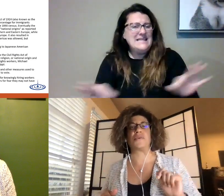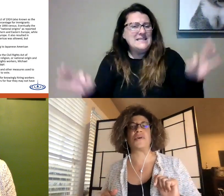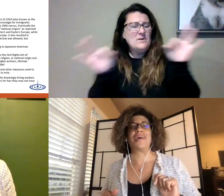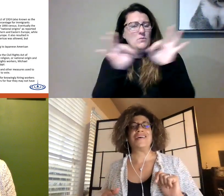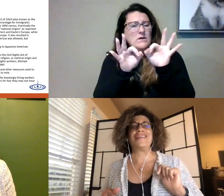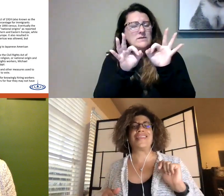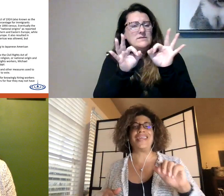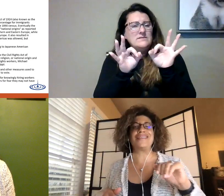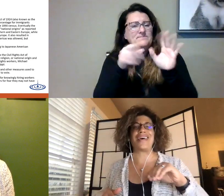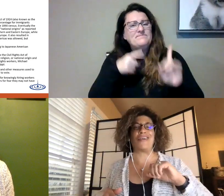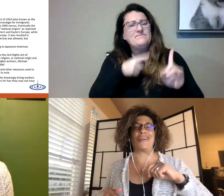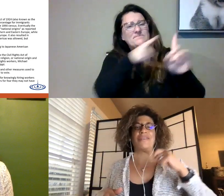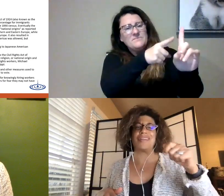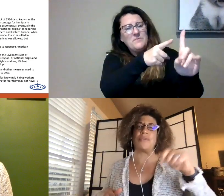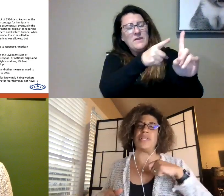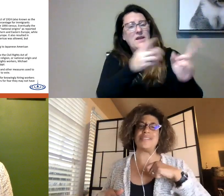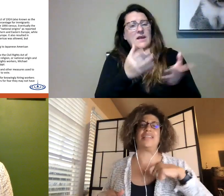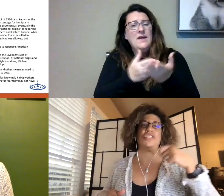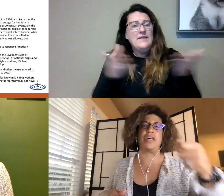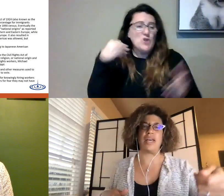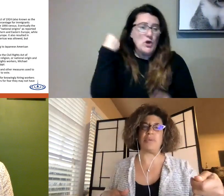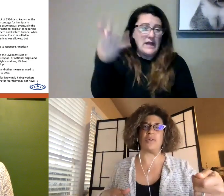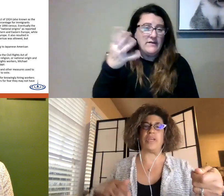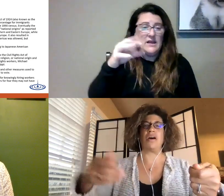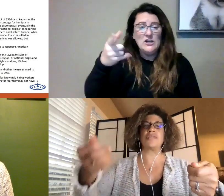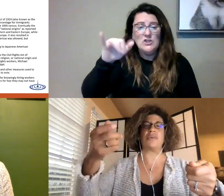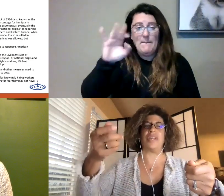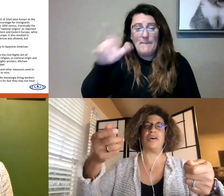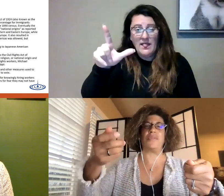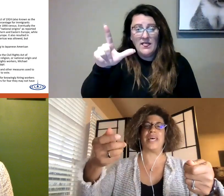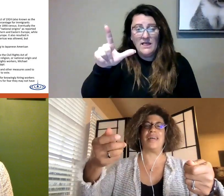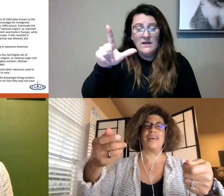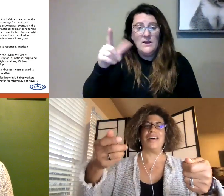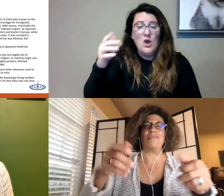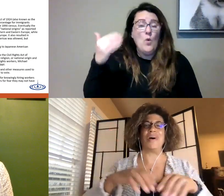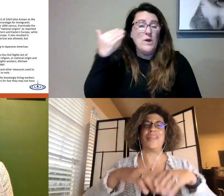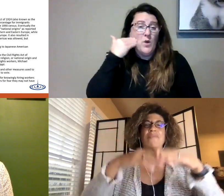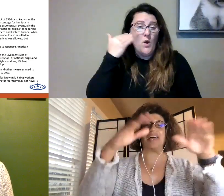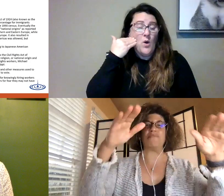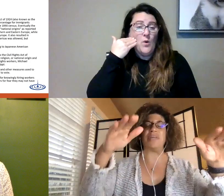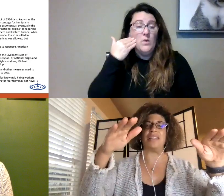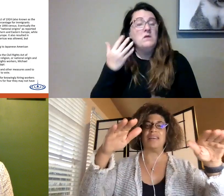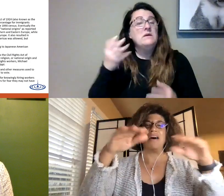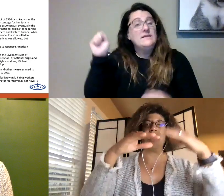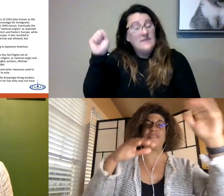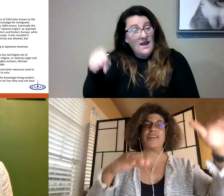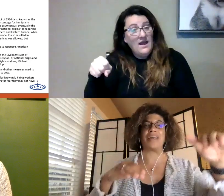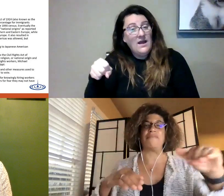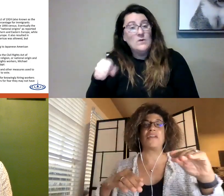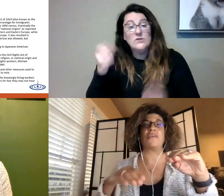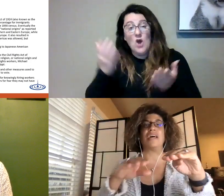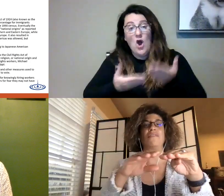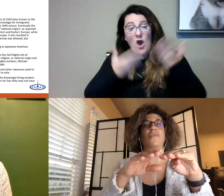up for things that are given, like when you say the GI Bill, we also know that while that might have been offered